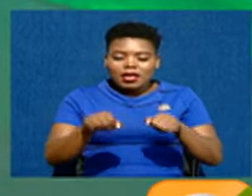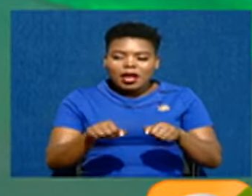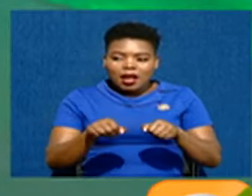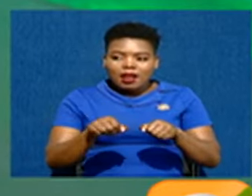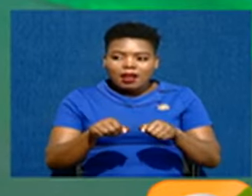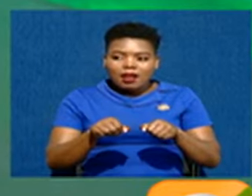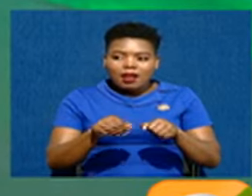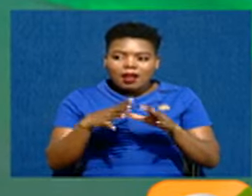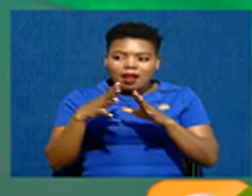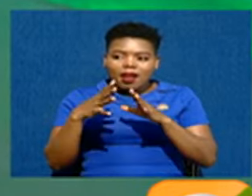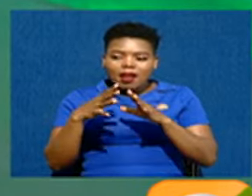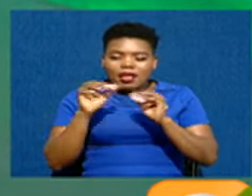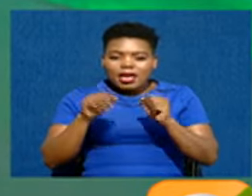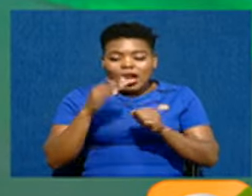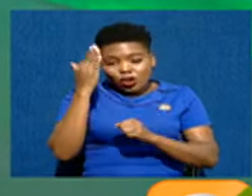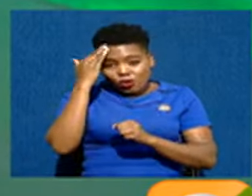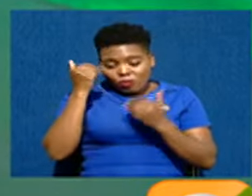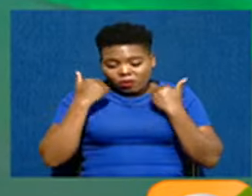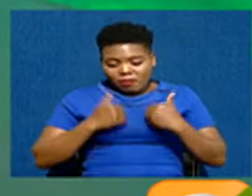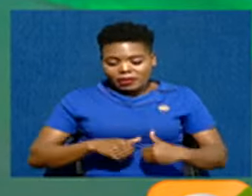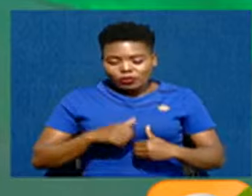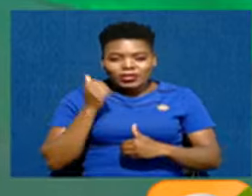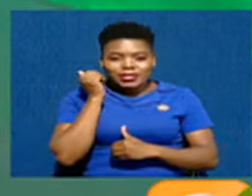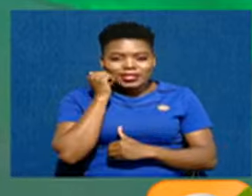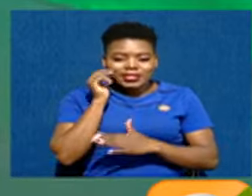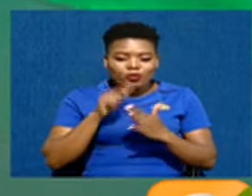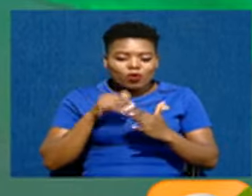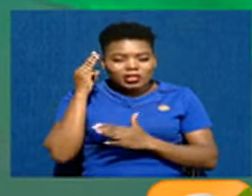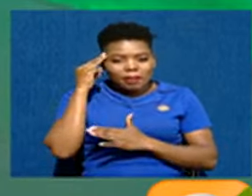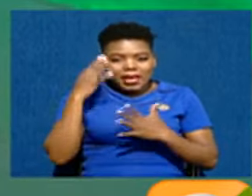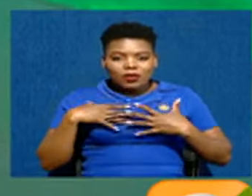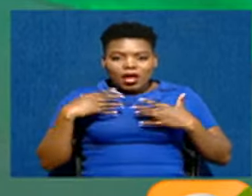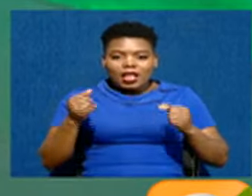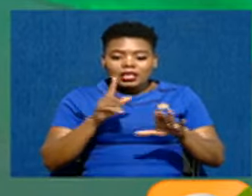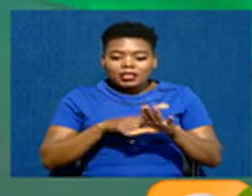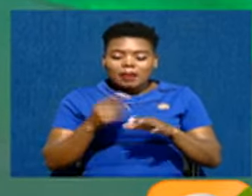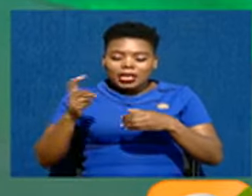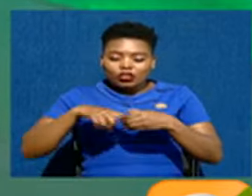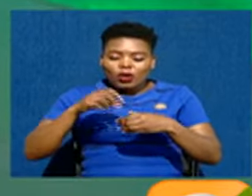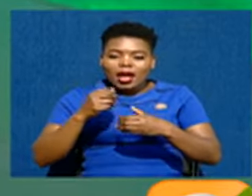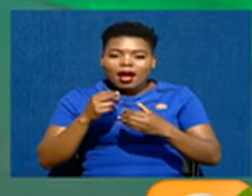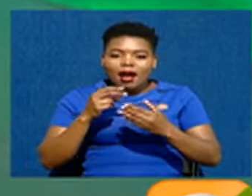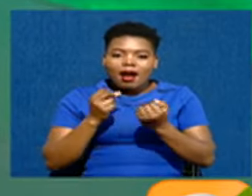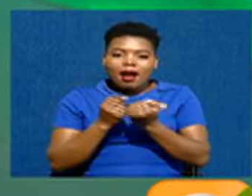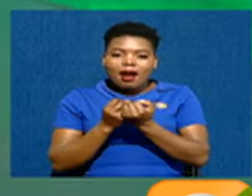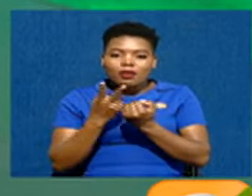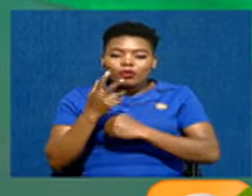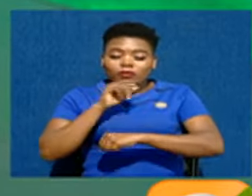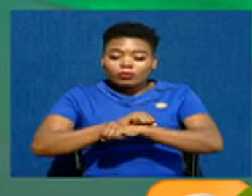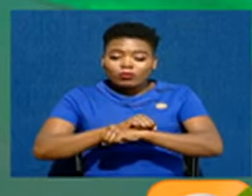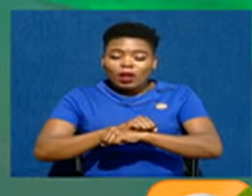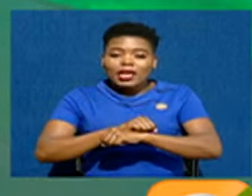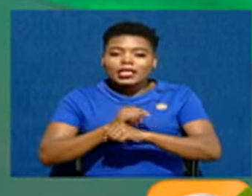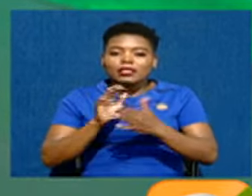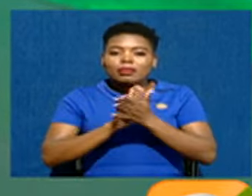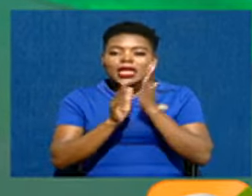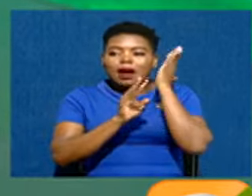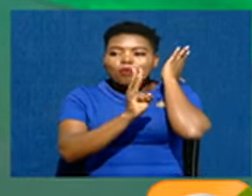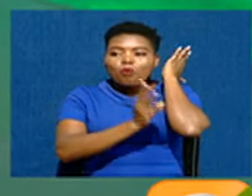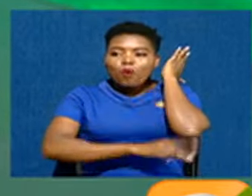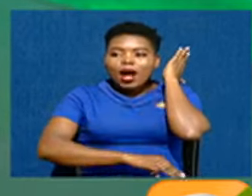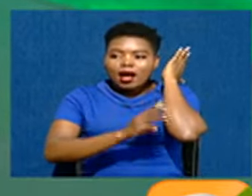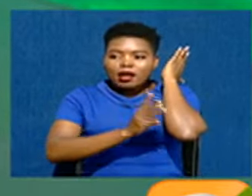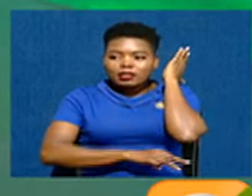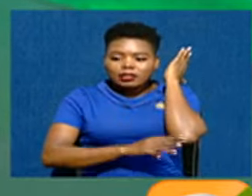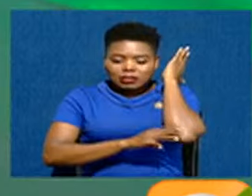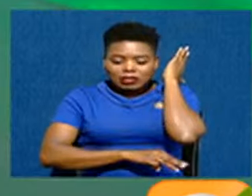mental health illness. So when in high school, it worsened. And that's when, you know, when you are not